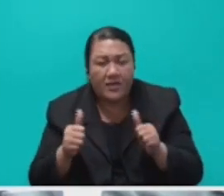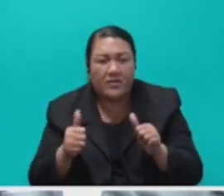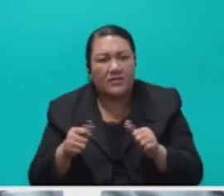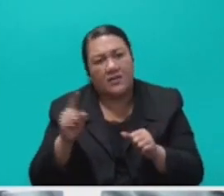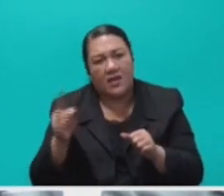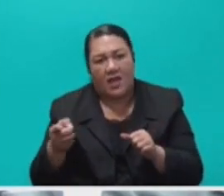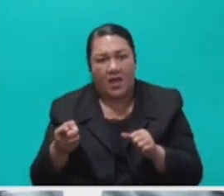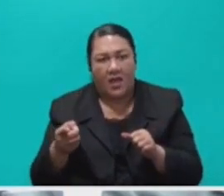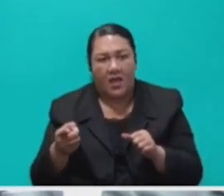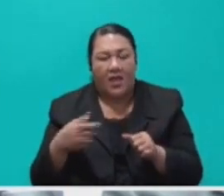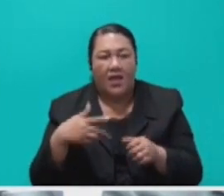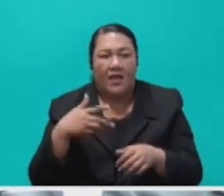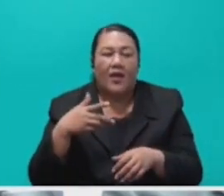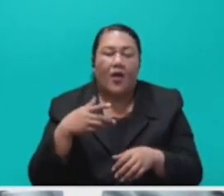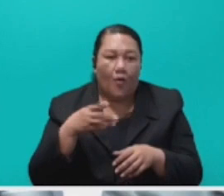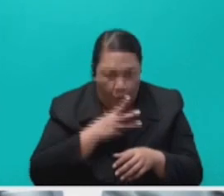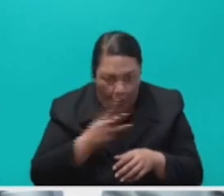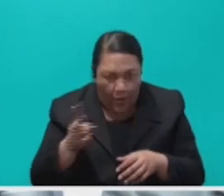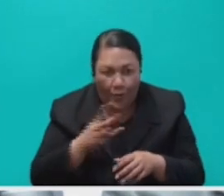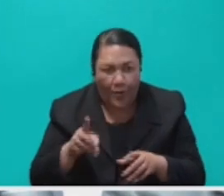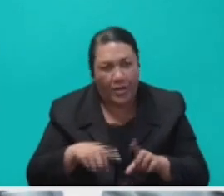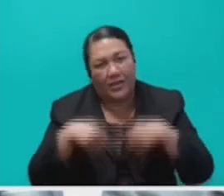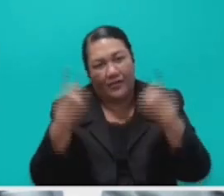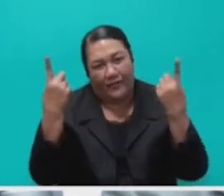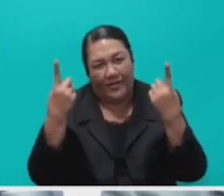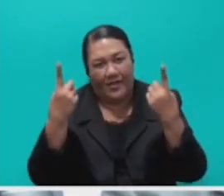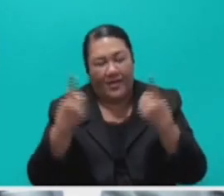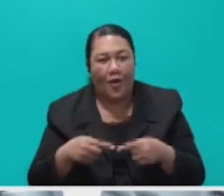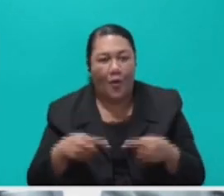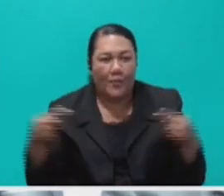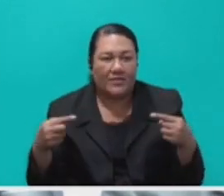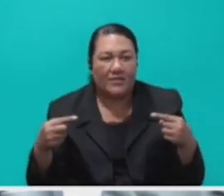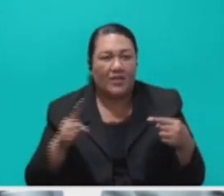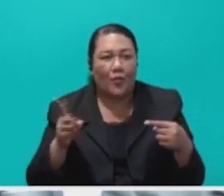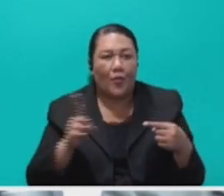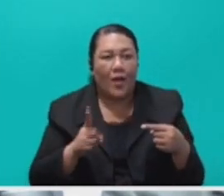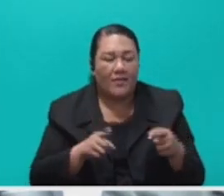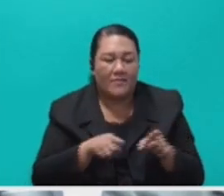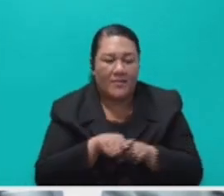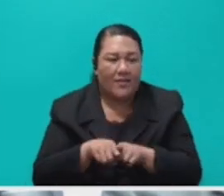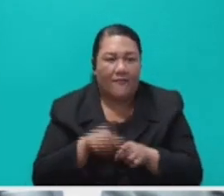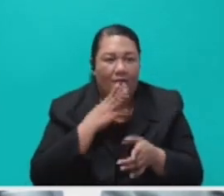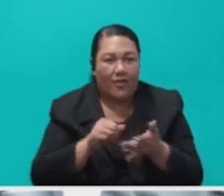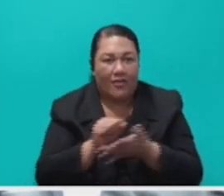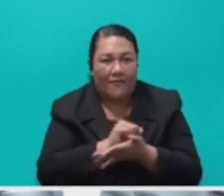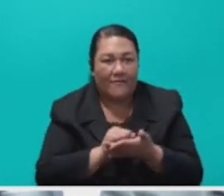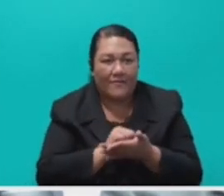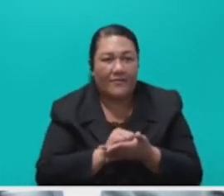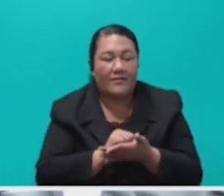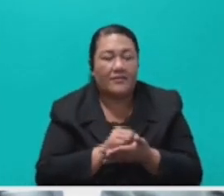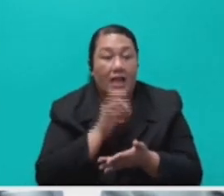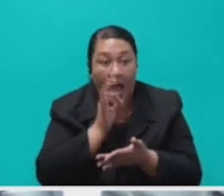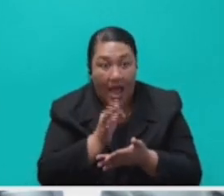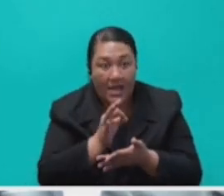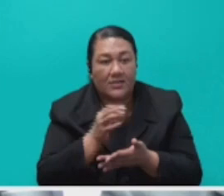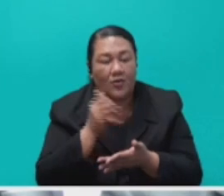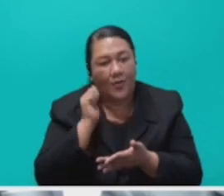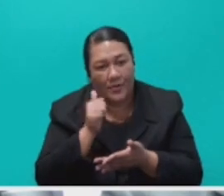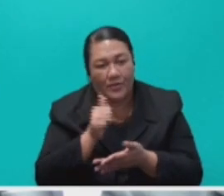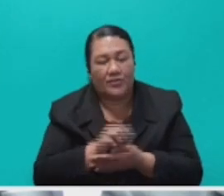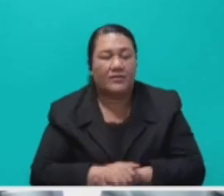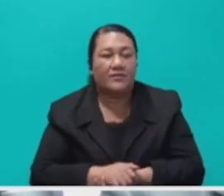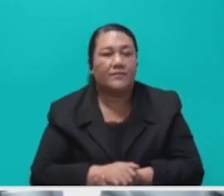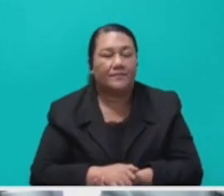Mr. Speaker, sir, the 2013 Constitution provides all Fijians, irrespective of one's